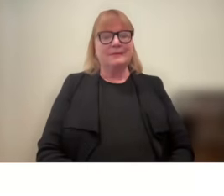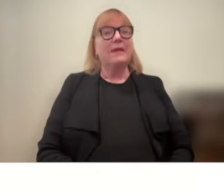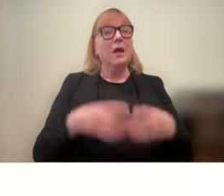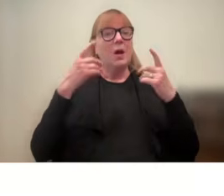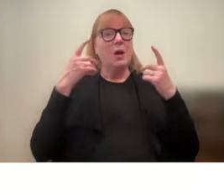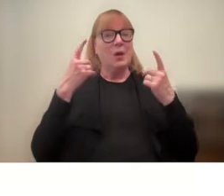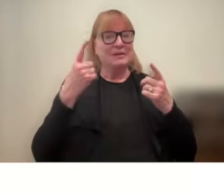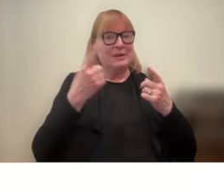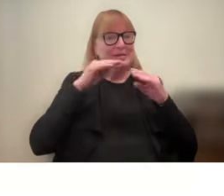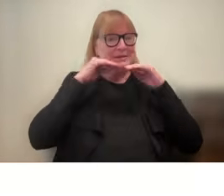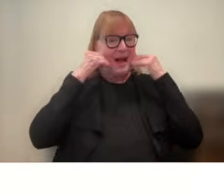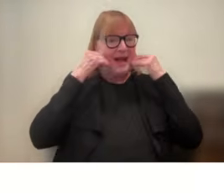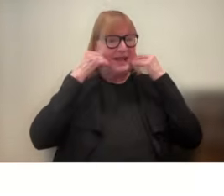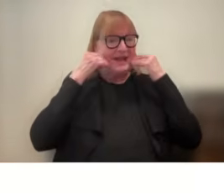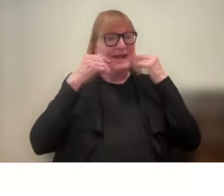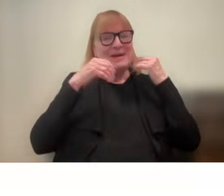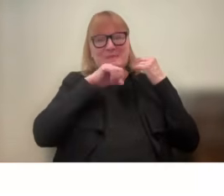Someone smiling. I love that.